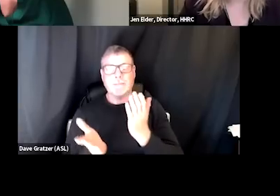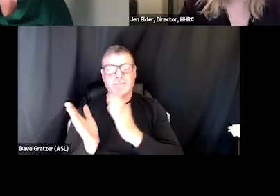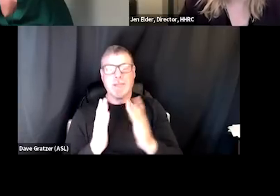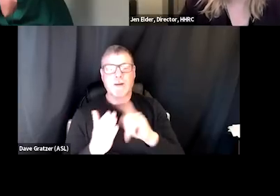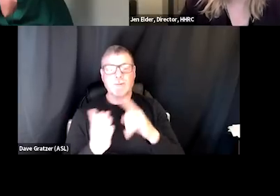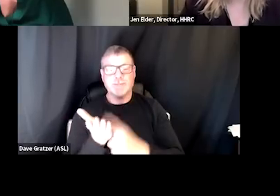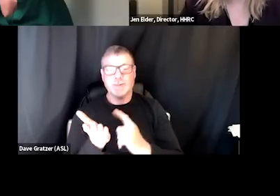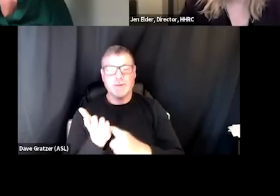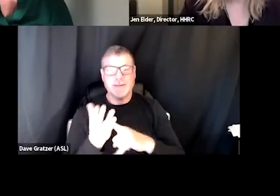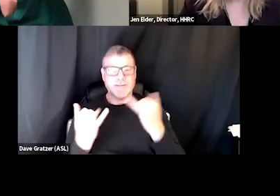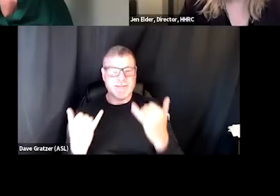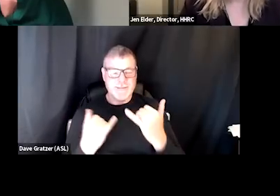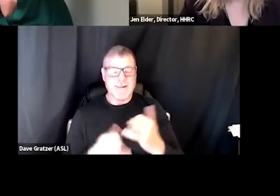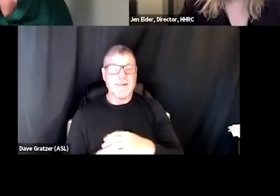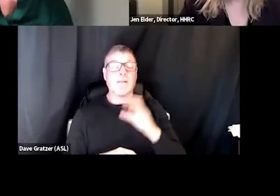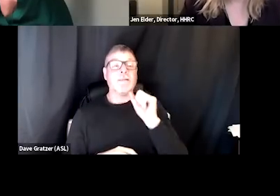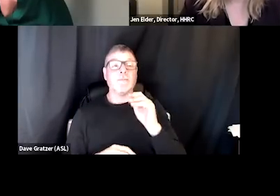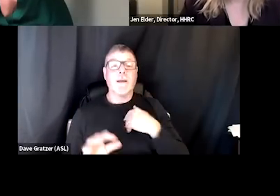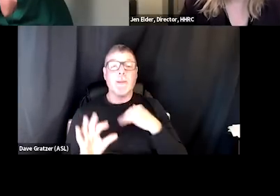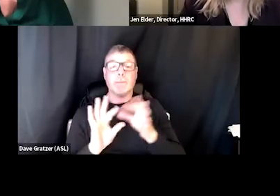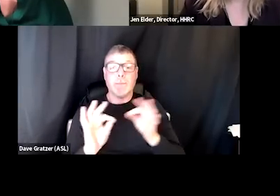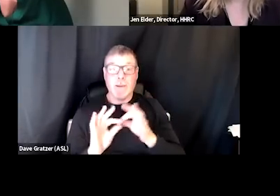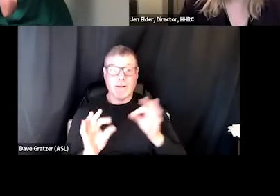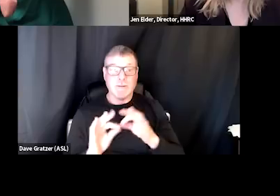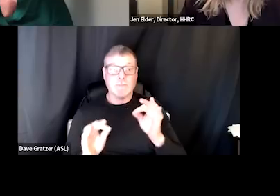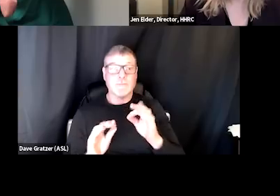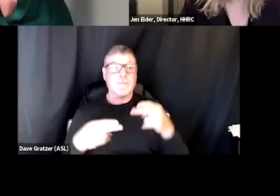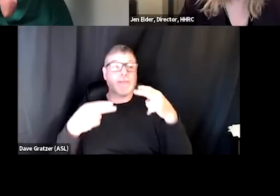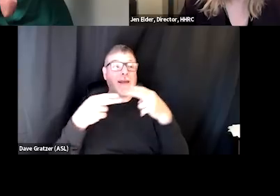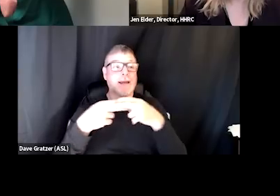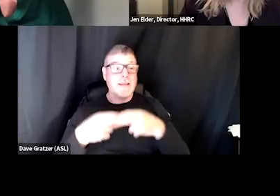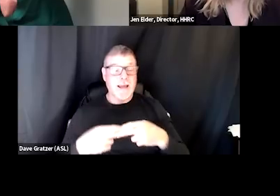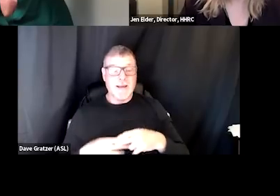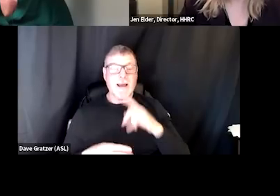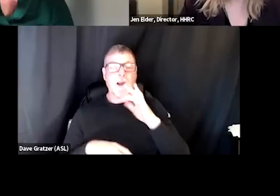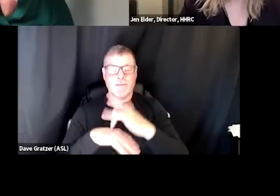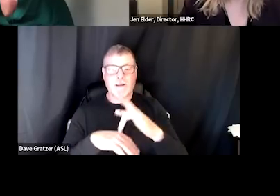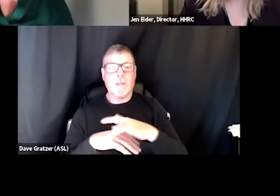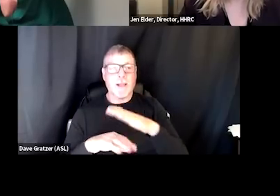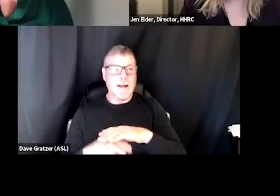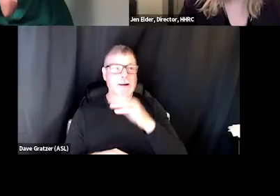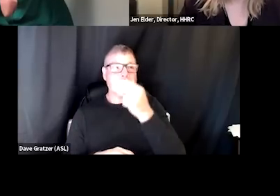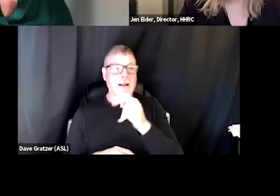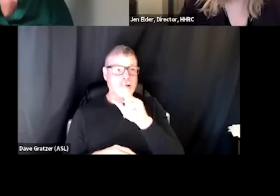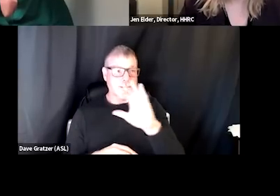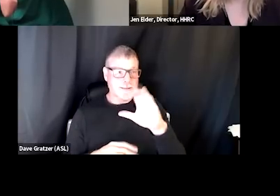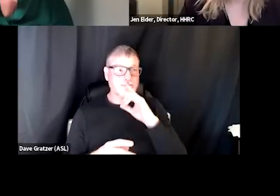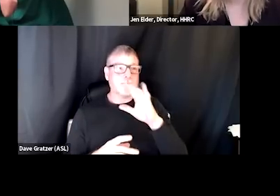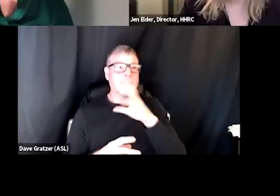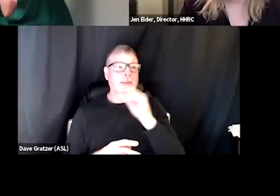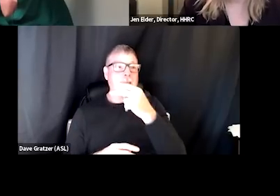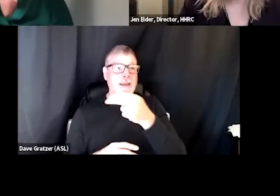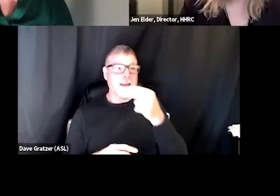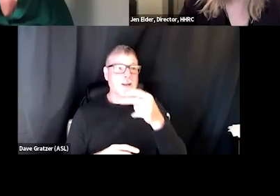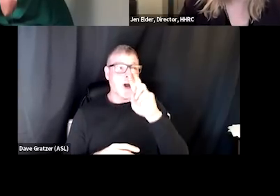the panel discussion today. As I mentioned, the slides are available on the HHRC website in English and in